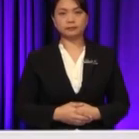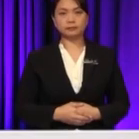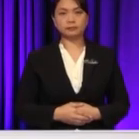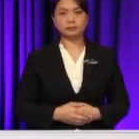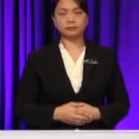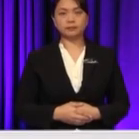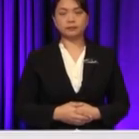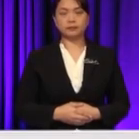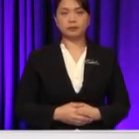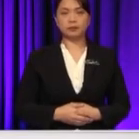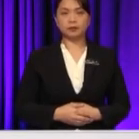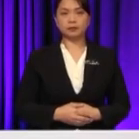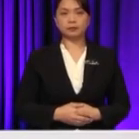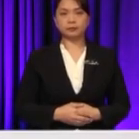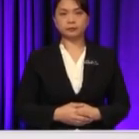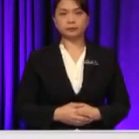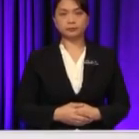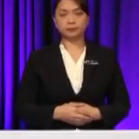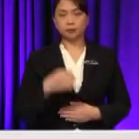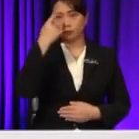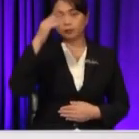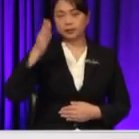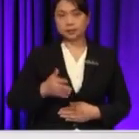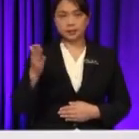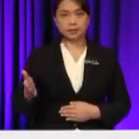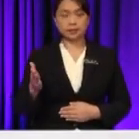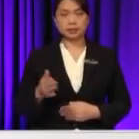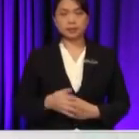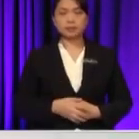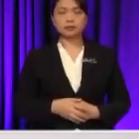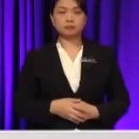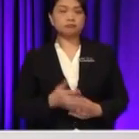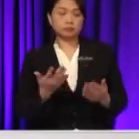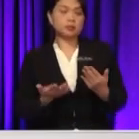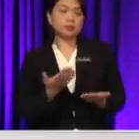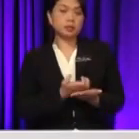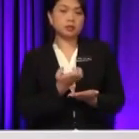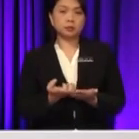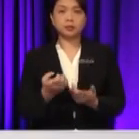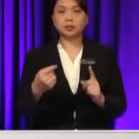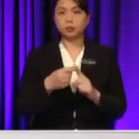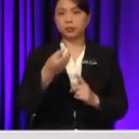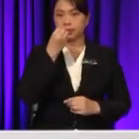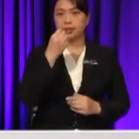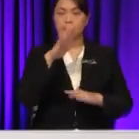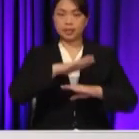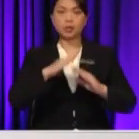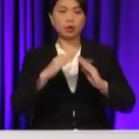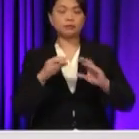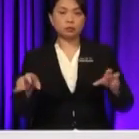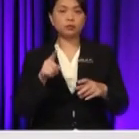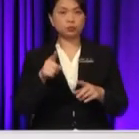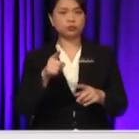point? Okay, for the next point, I think it is economical for us to eat at home. Mm-hmm. Do you agree with that,